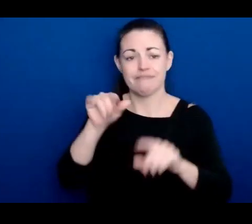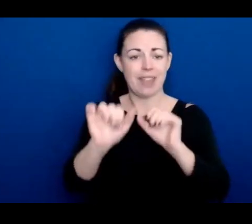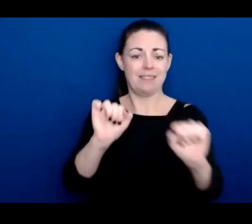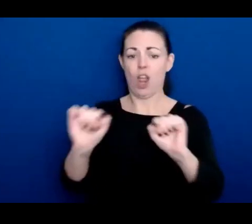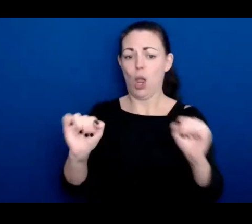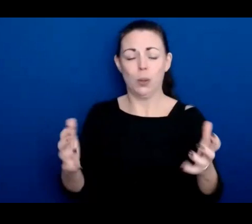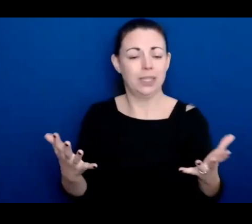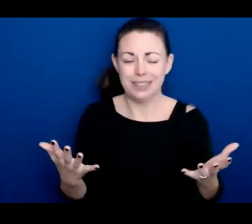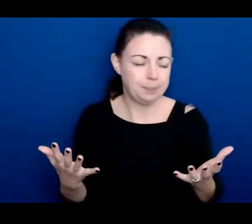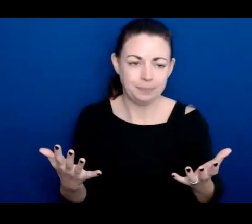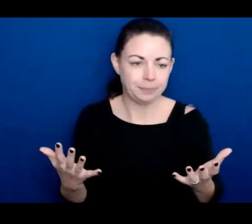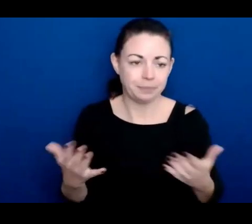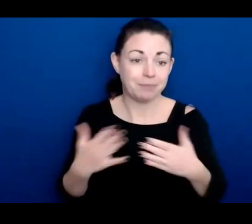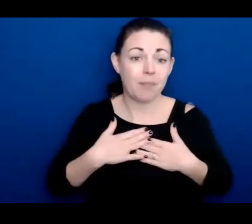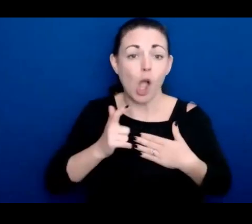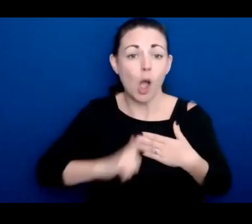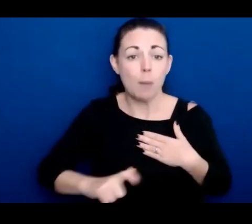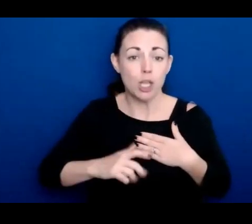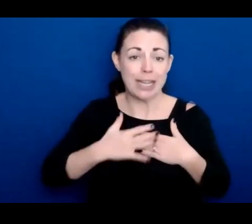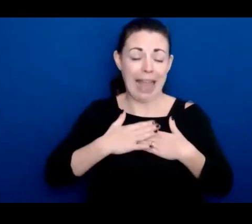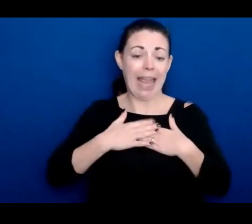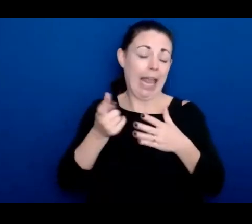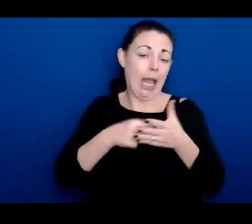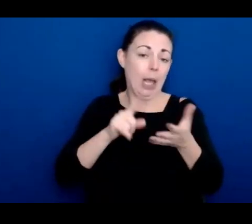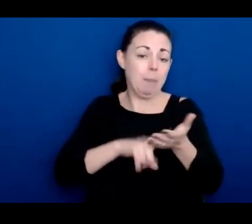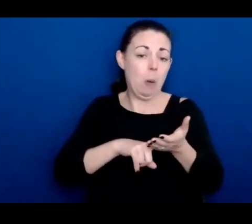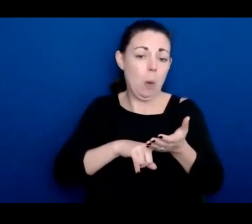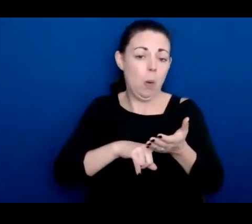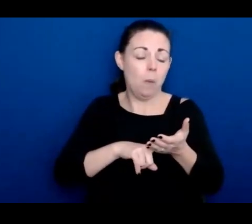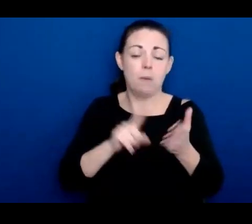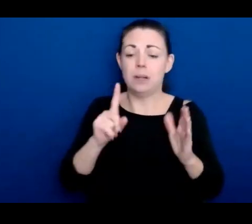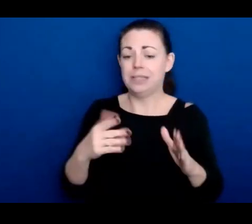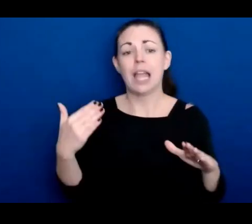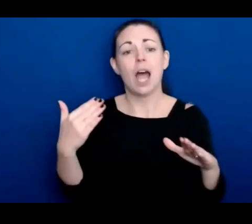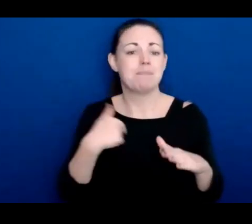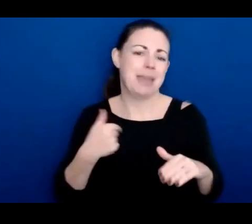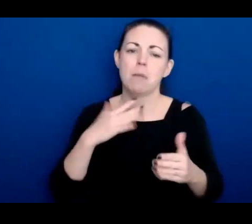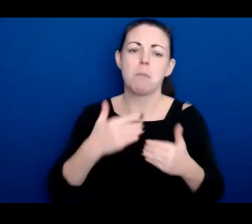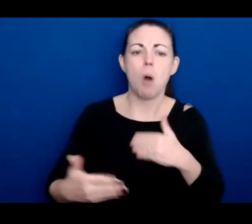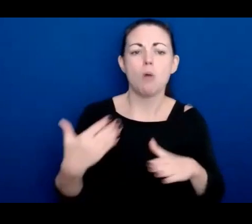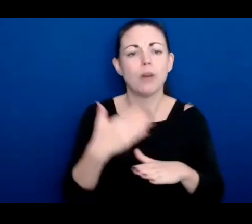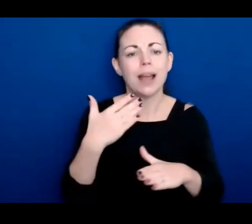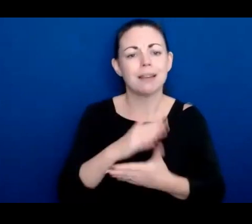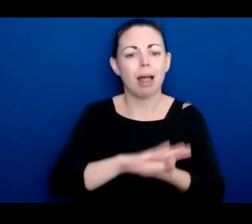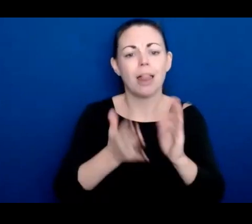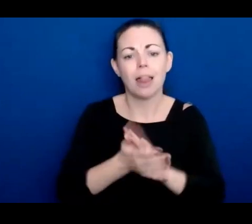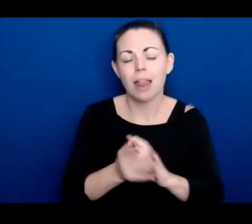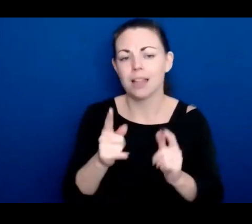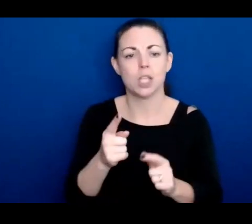But my personal feeling as a really sort of practical sort of guy is replacement.